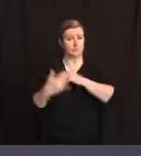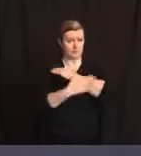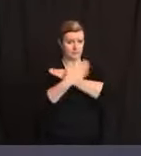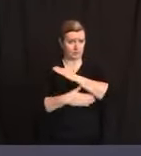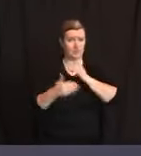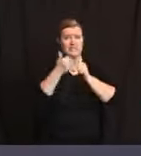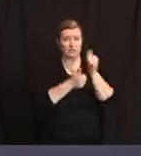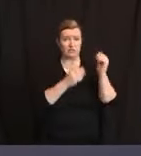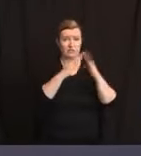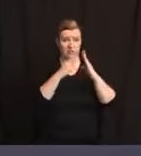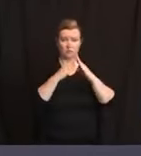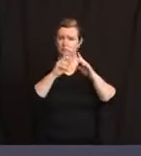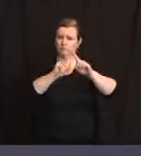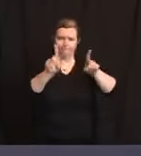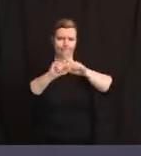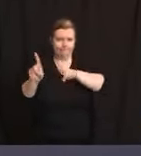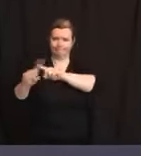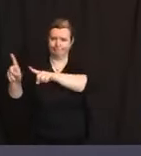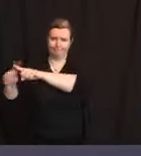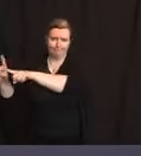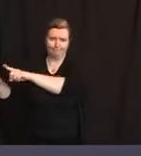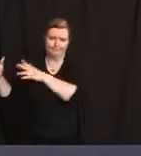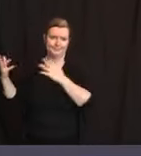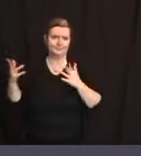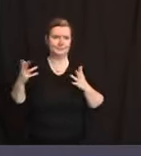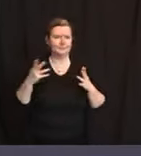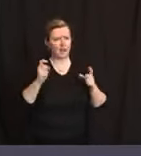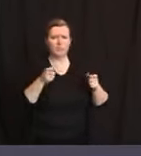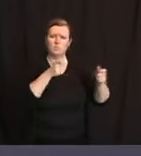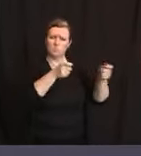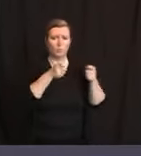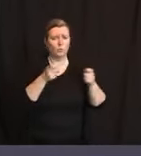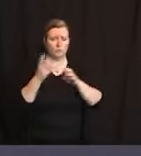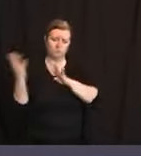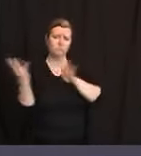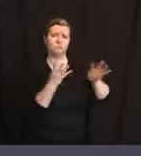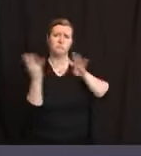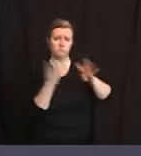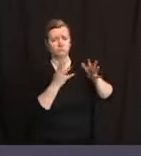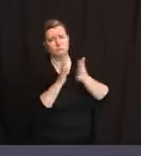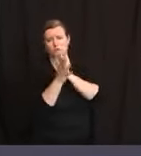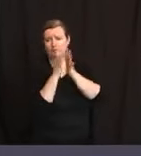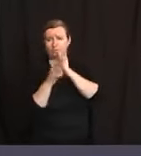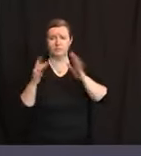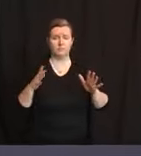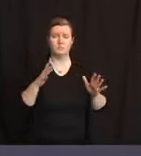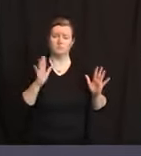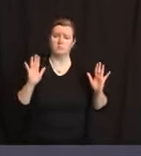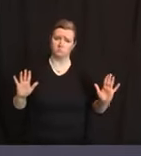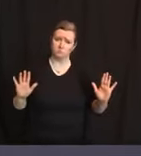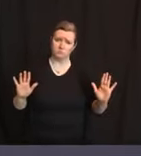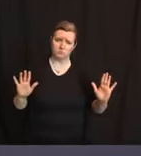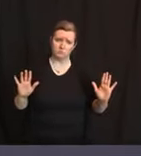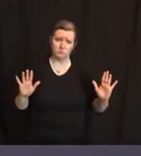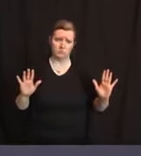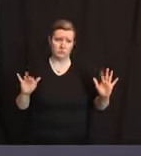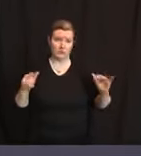have an ability to control the capacity. And that's something that is, in this case, a huge